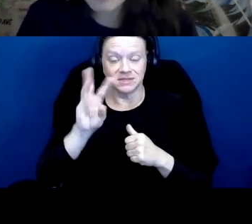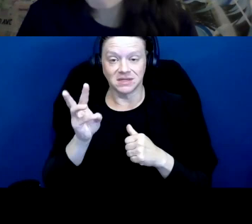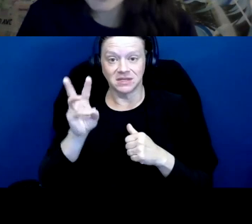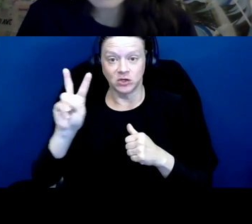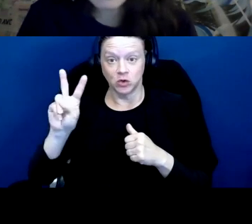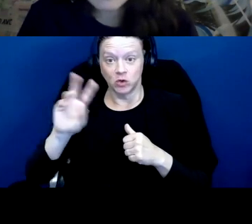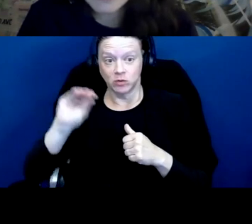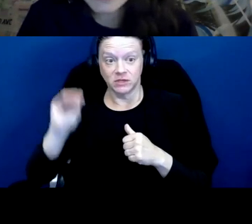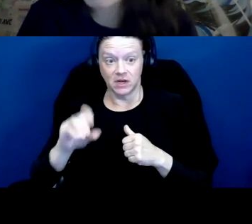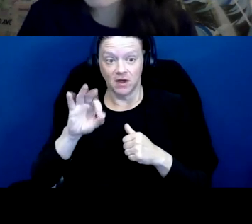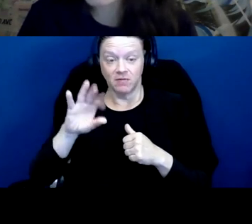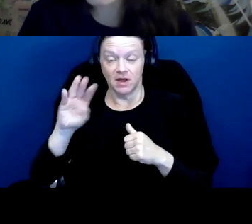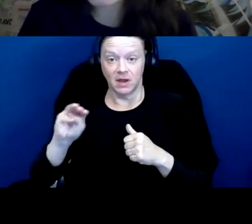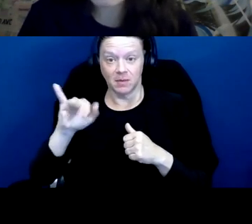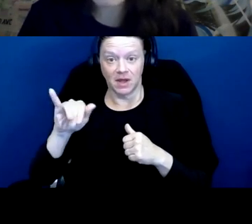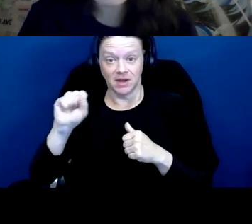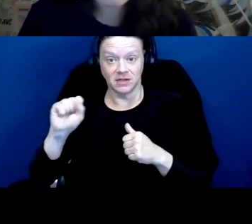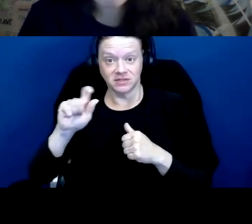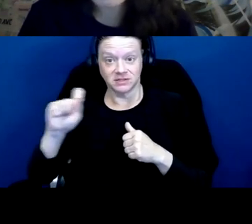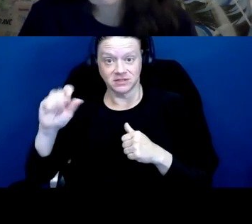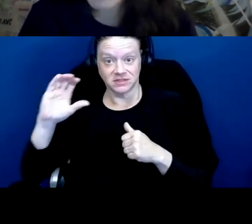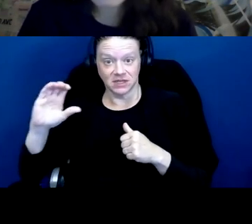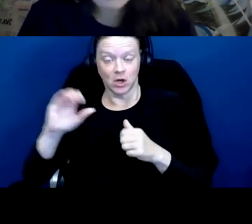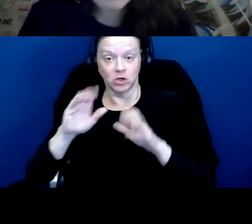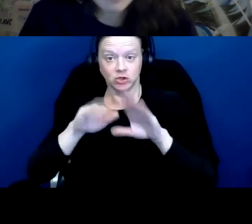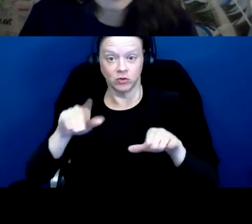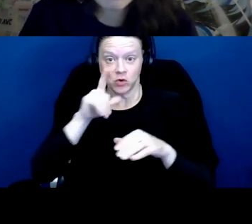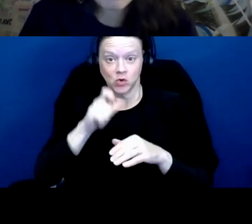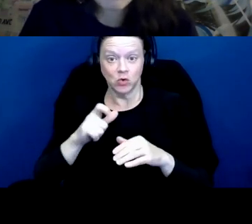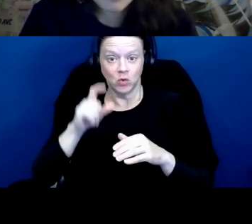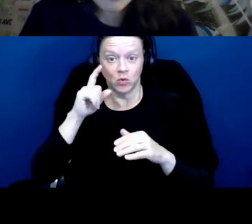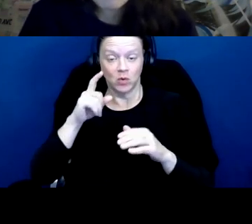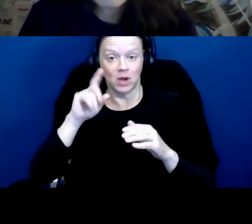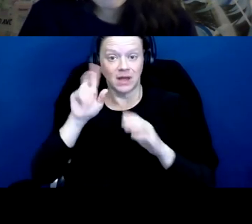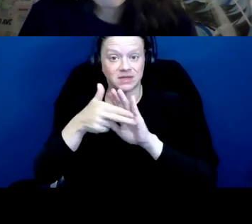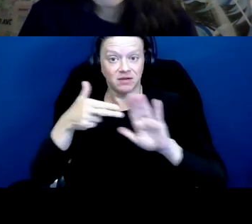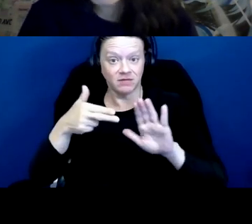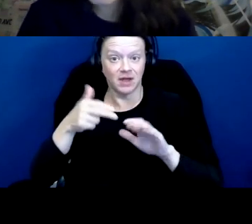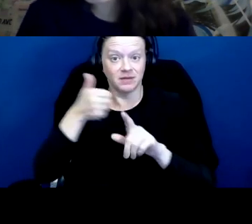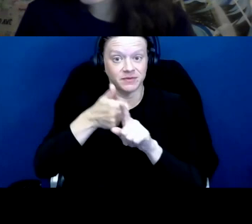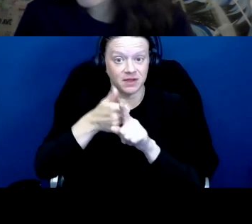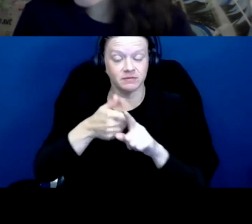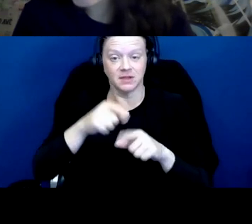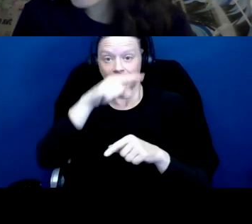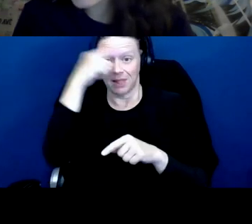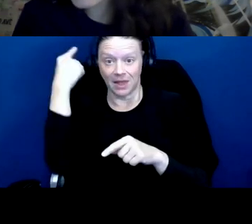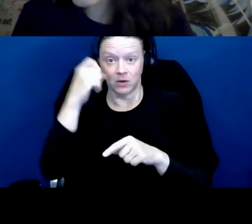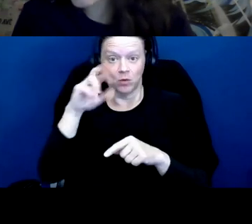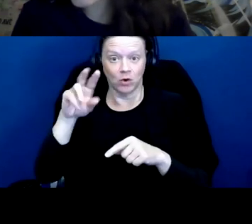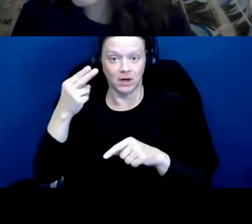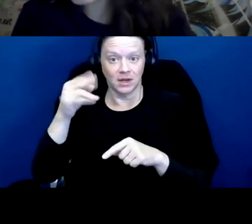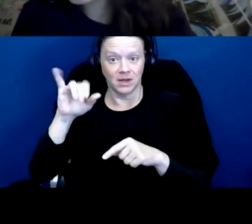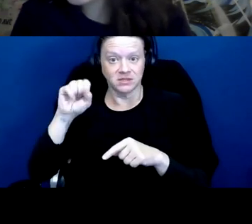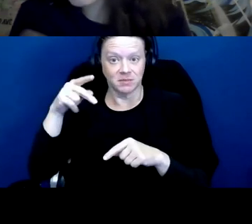of MISC have been in children who are identified as Black or Hispanic. So even though many kids